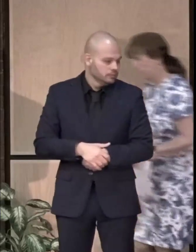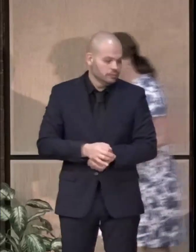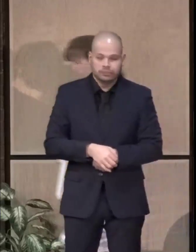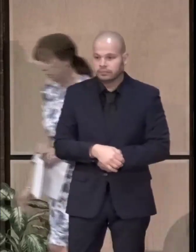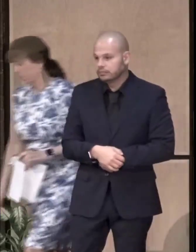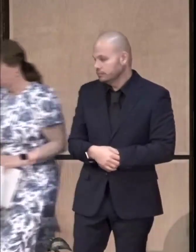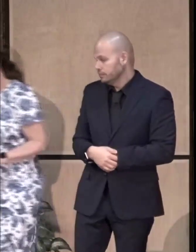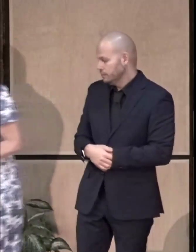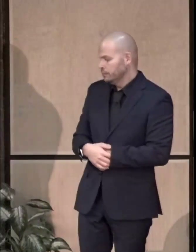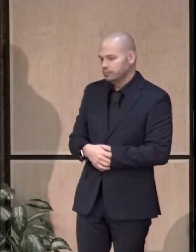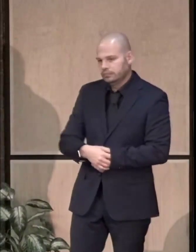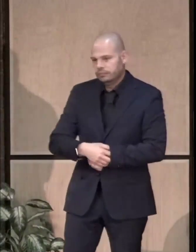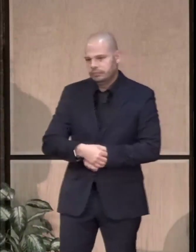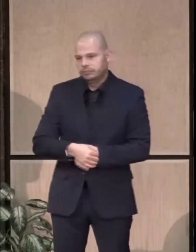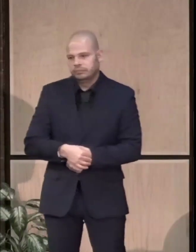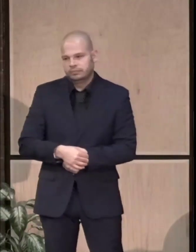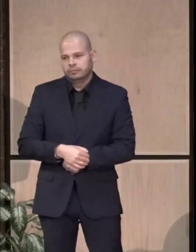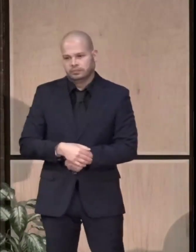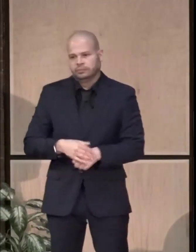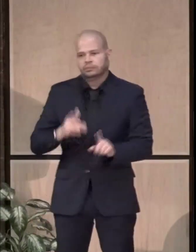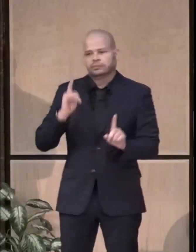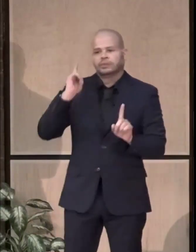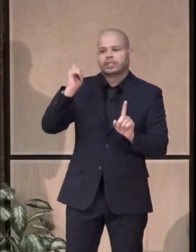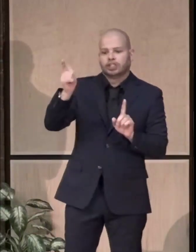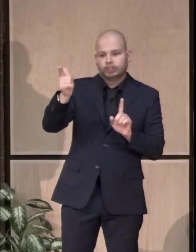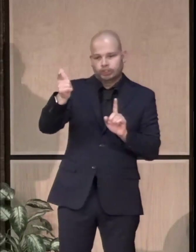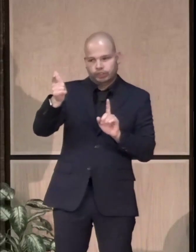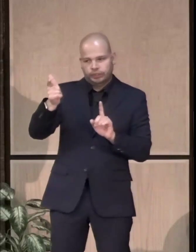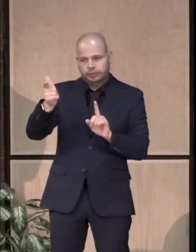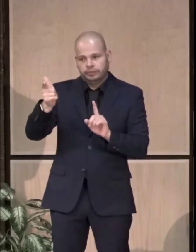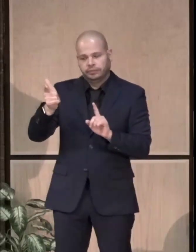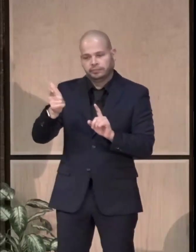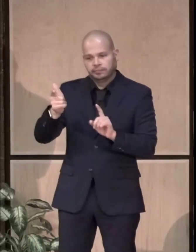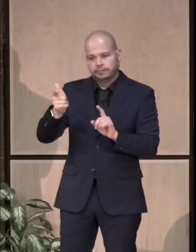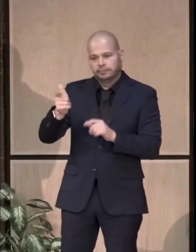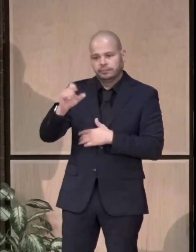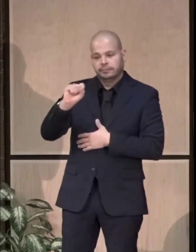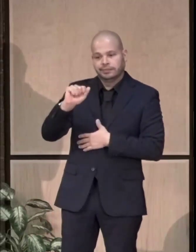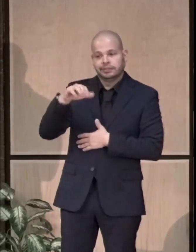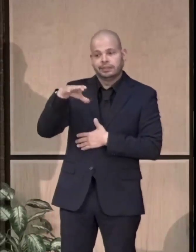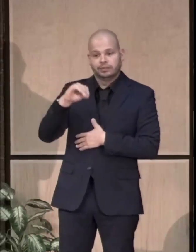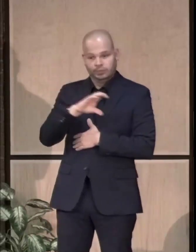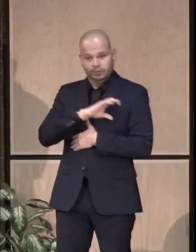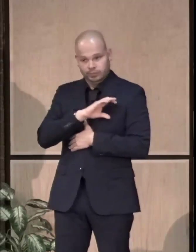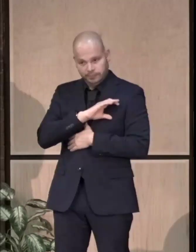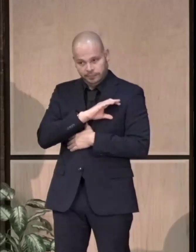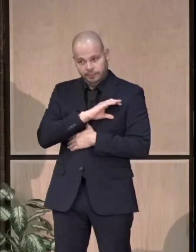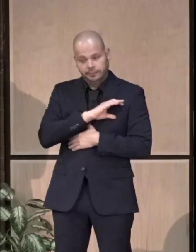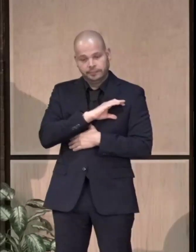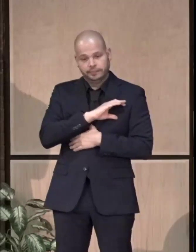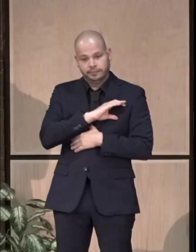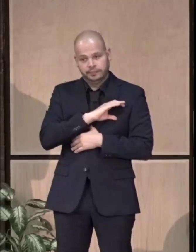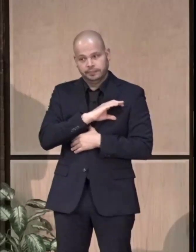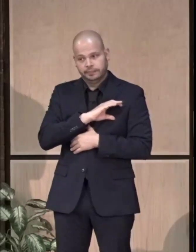then later on in the conversation with the Psycho PD, page 84 at the top, you say that